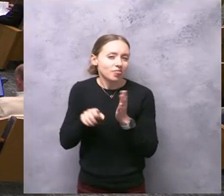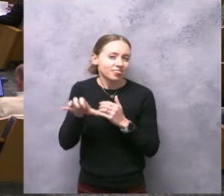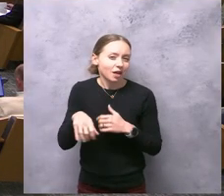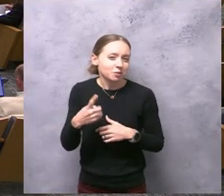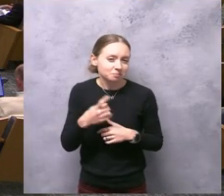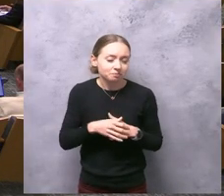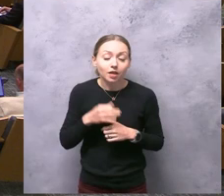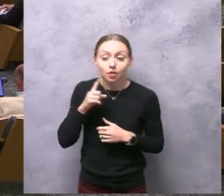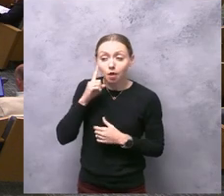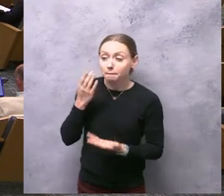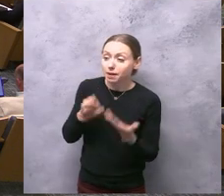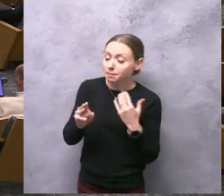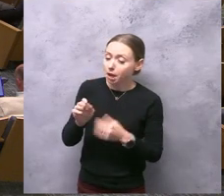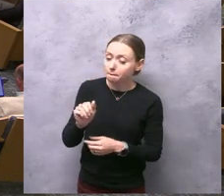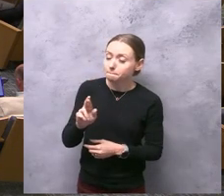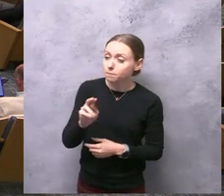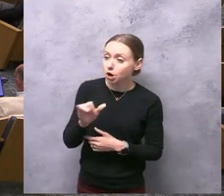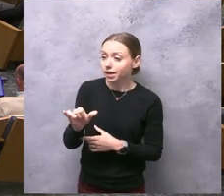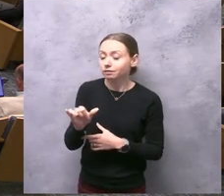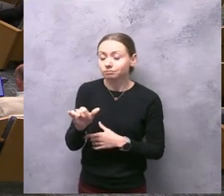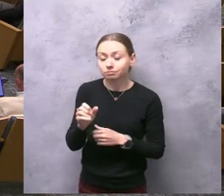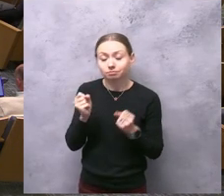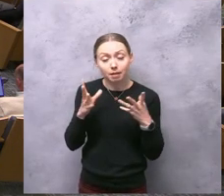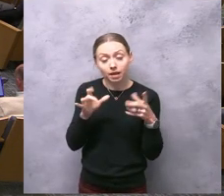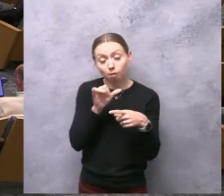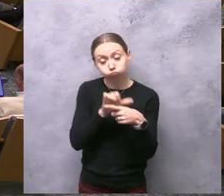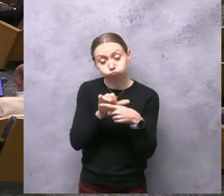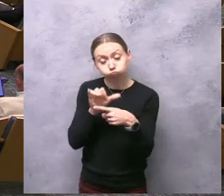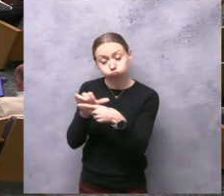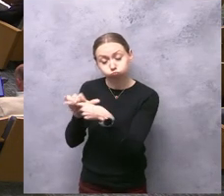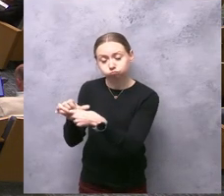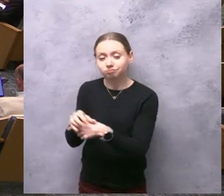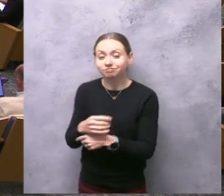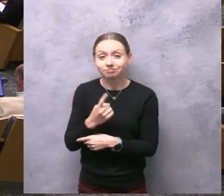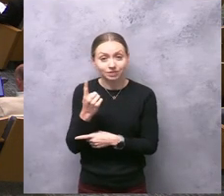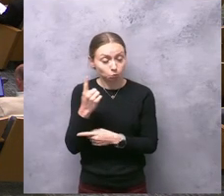I thought maybe Marnie wrote it. May I have a motion, please?